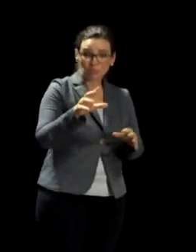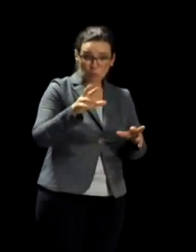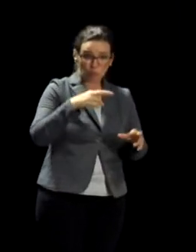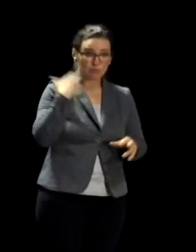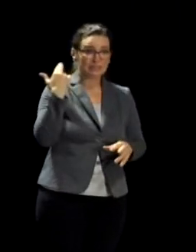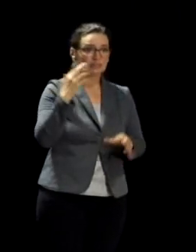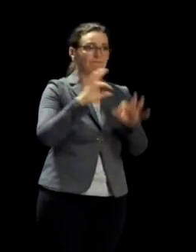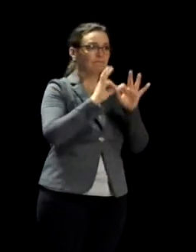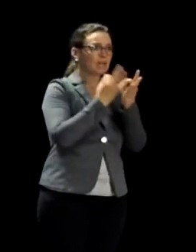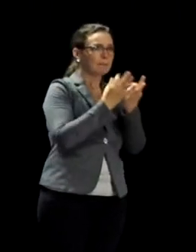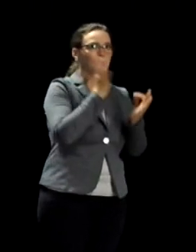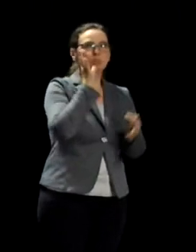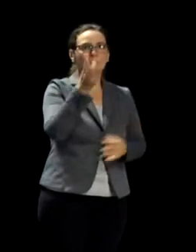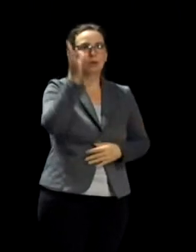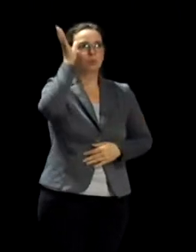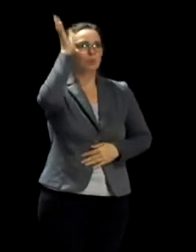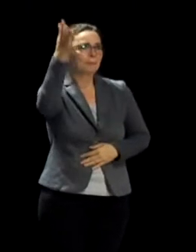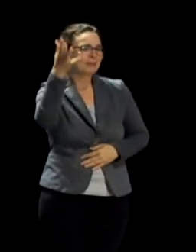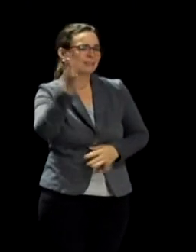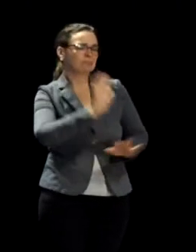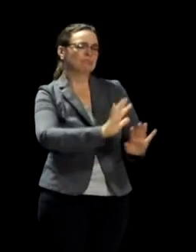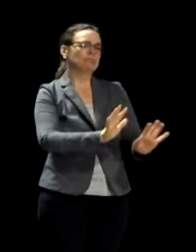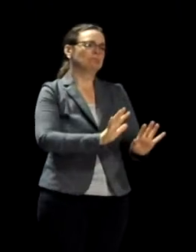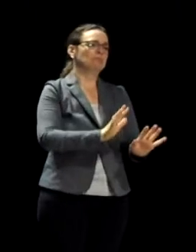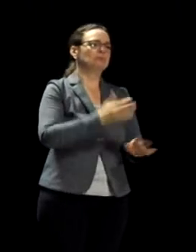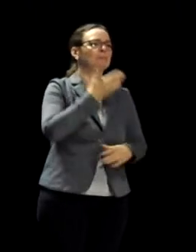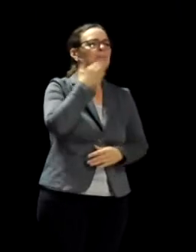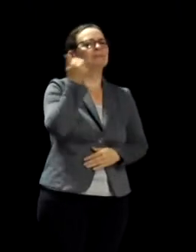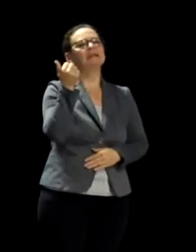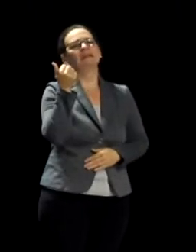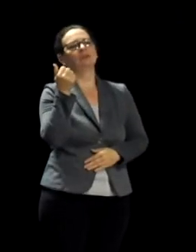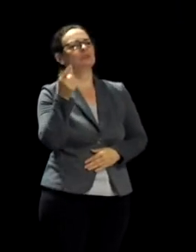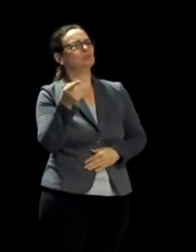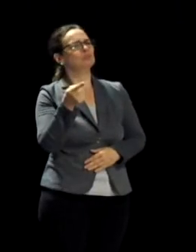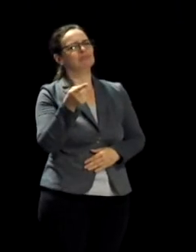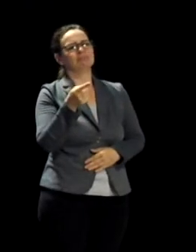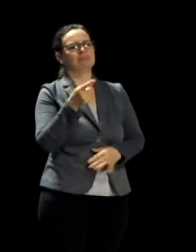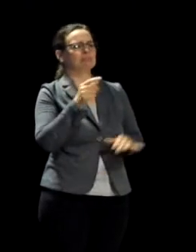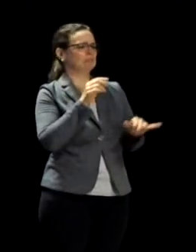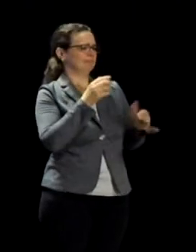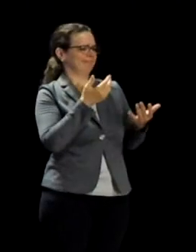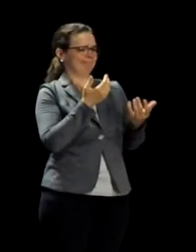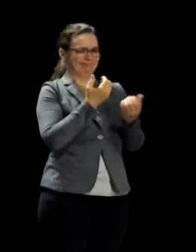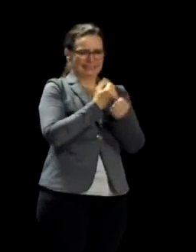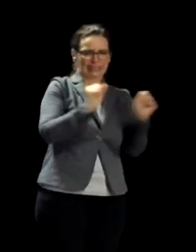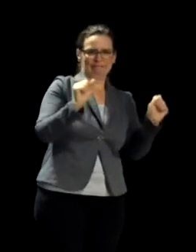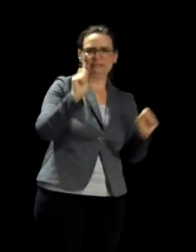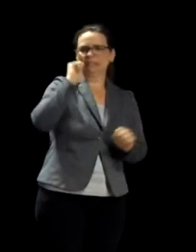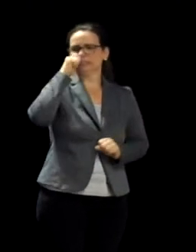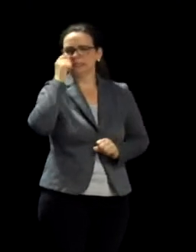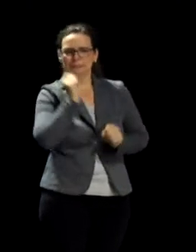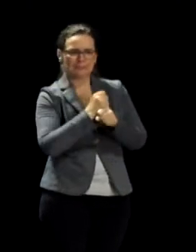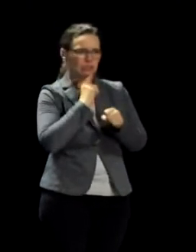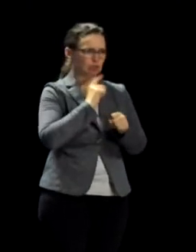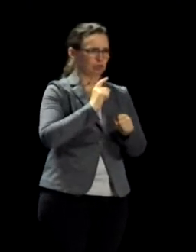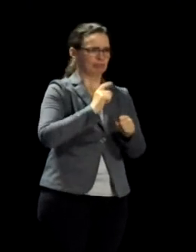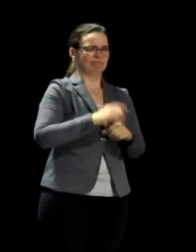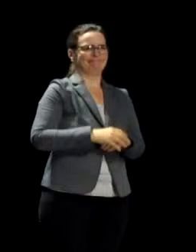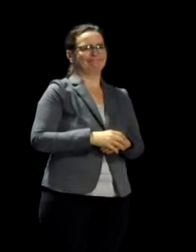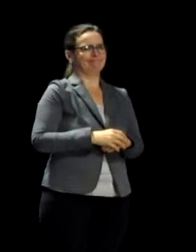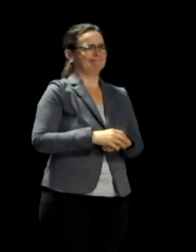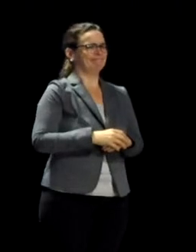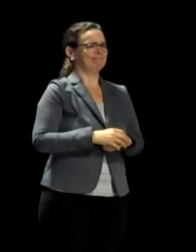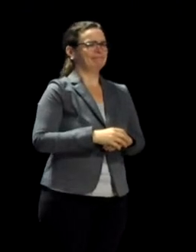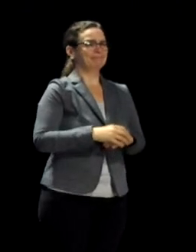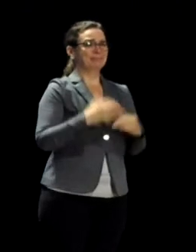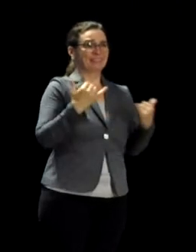grandpa or aunts or uncles or neighbors who may be elderly. We have 95-degree days and we have a